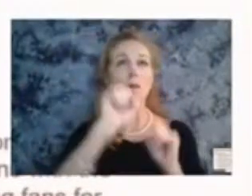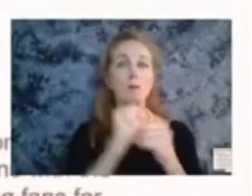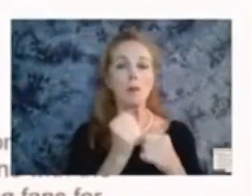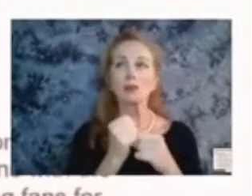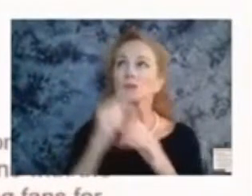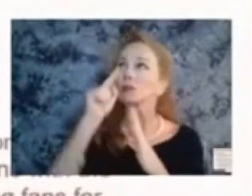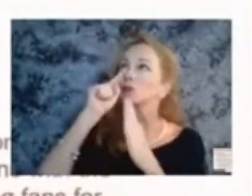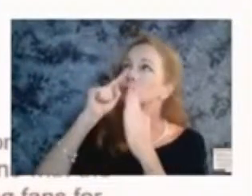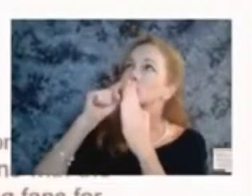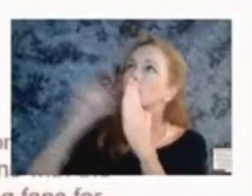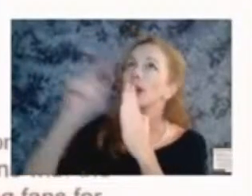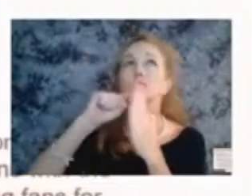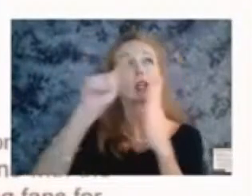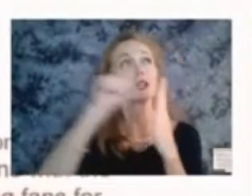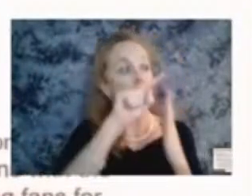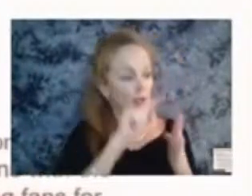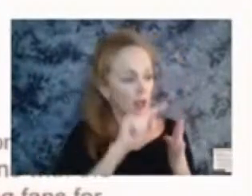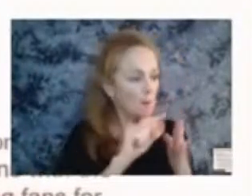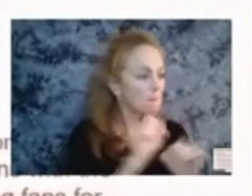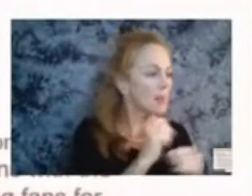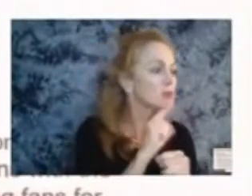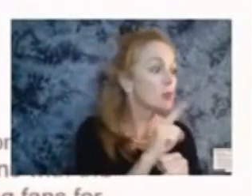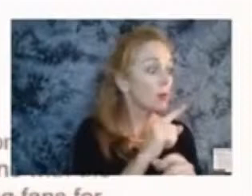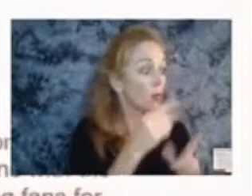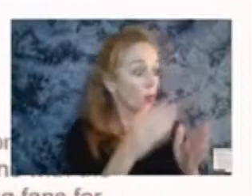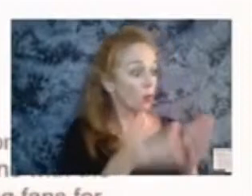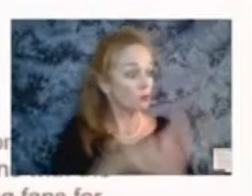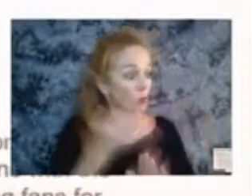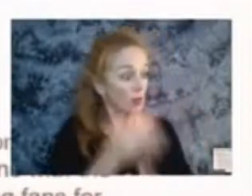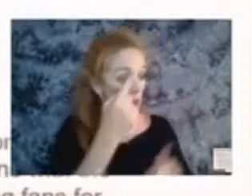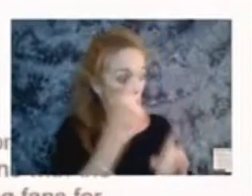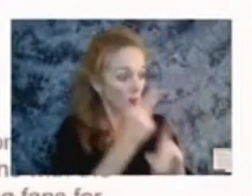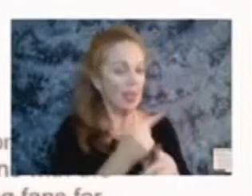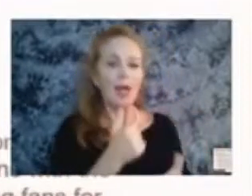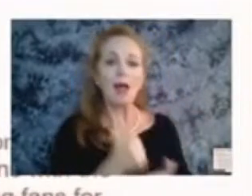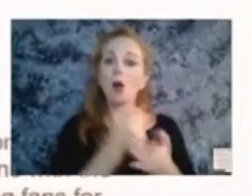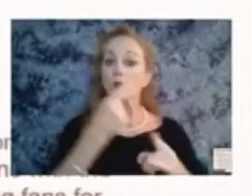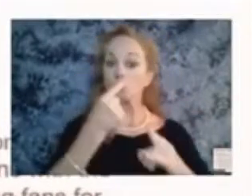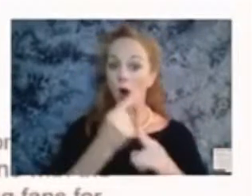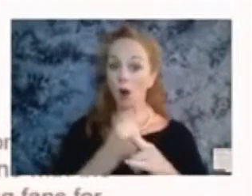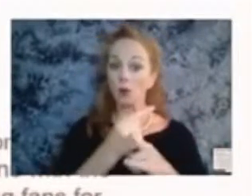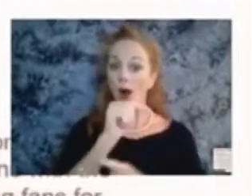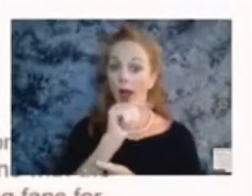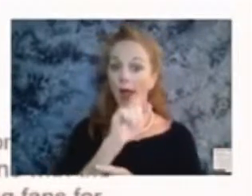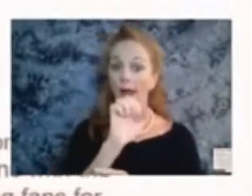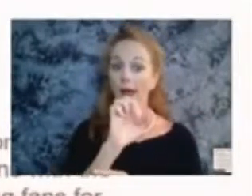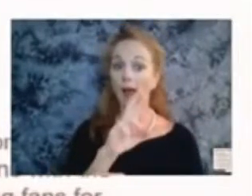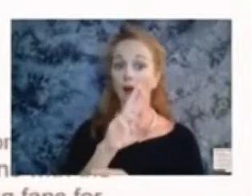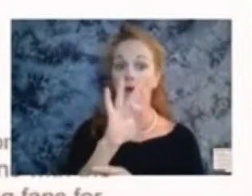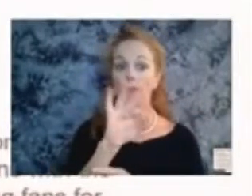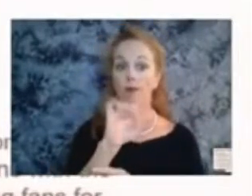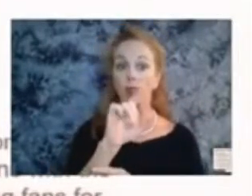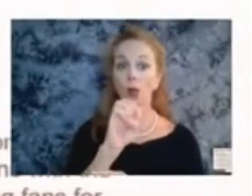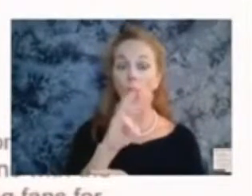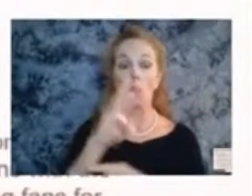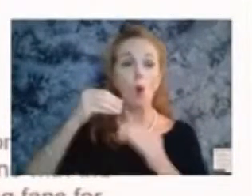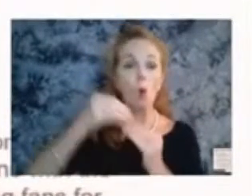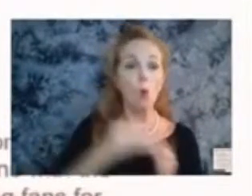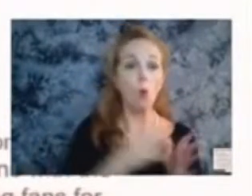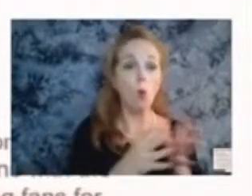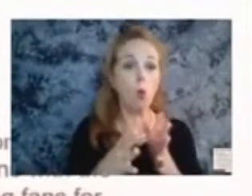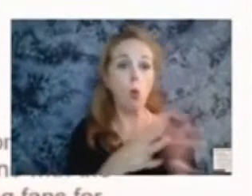properly. The importance there is that helps, again, proper airflow in our buildings, particularly in our hallways and in our